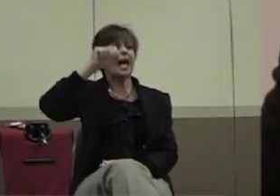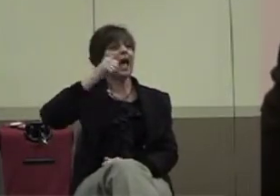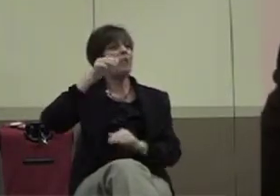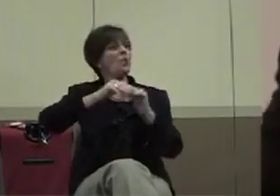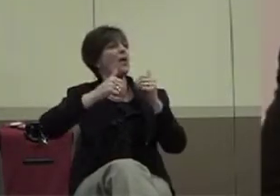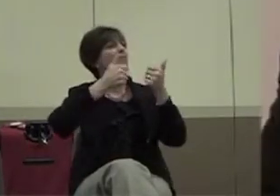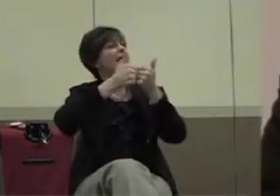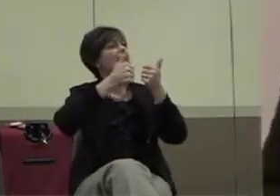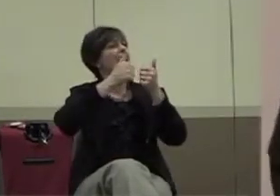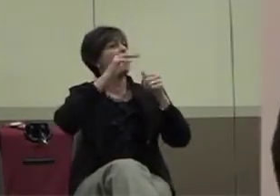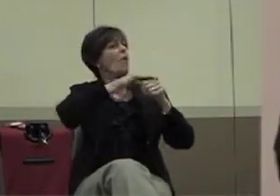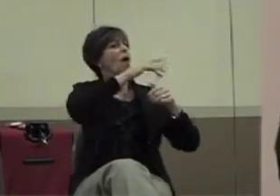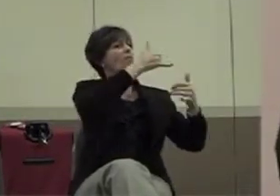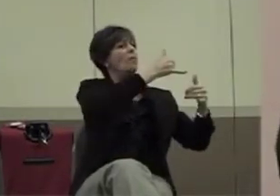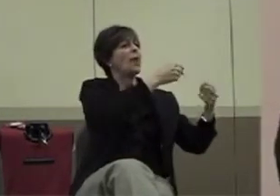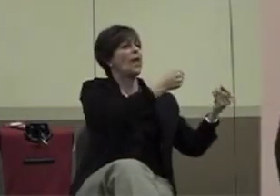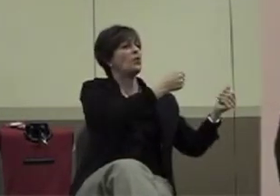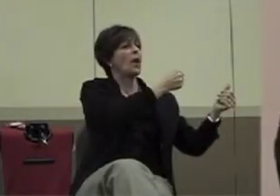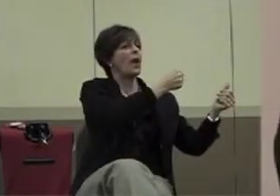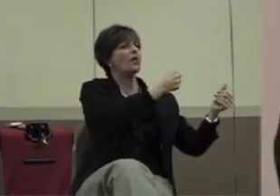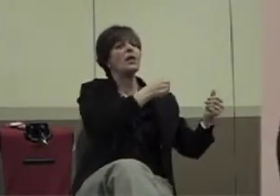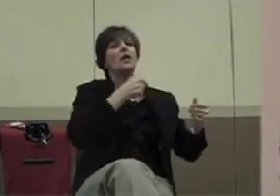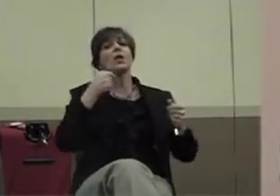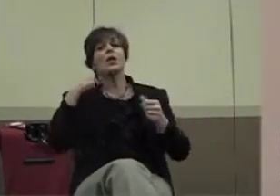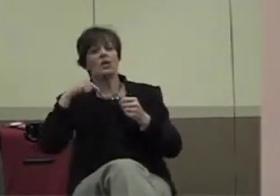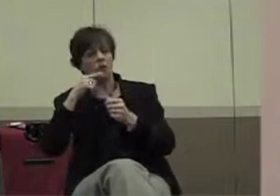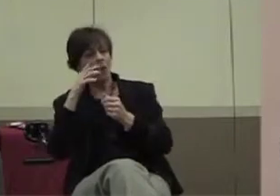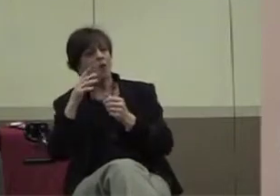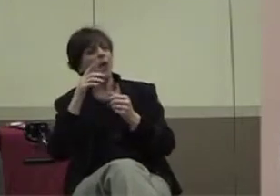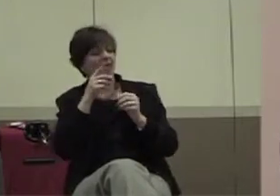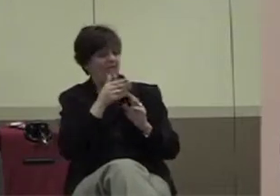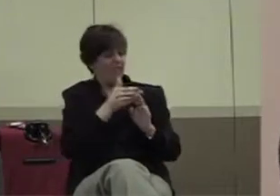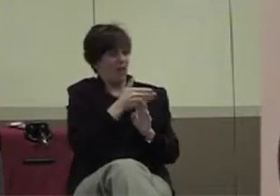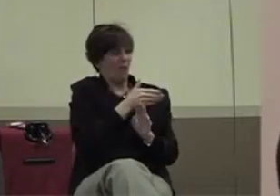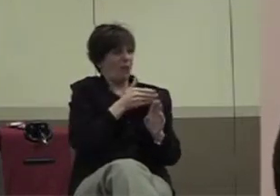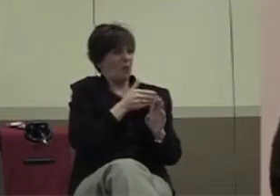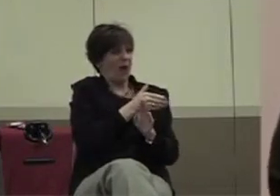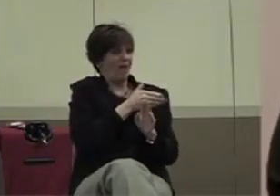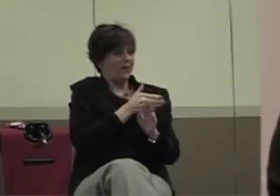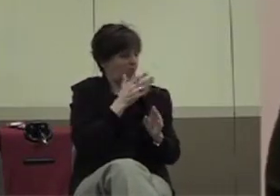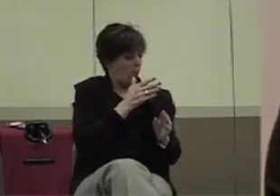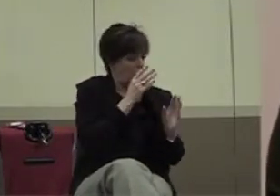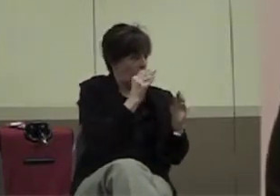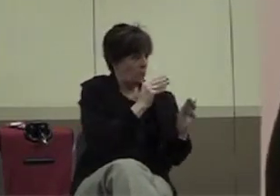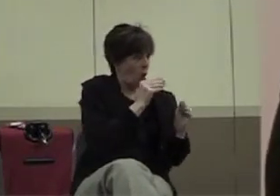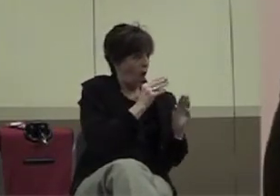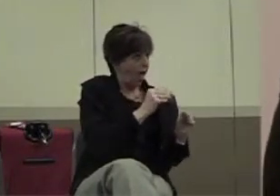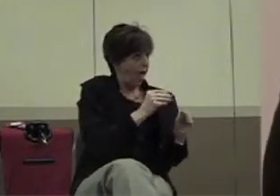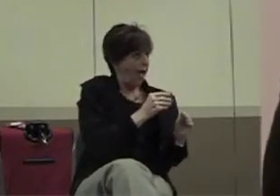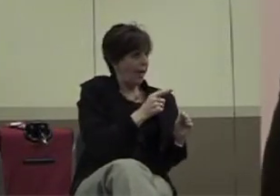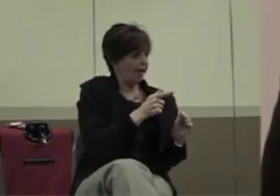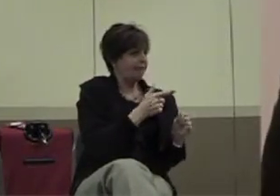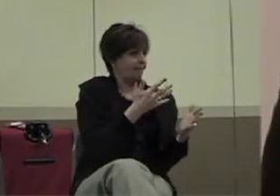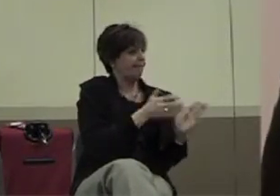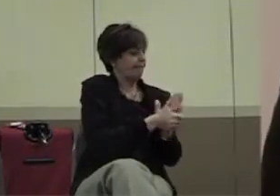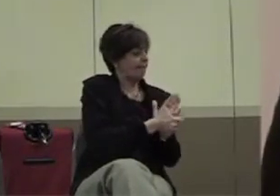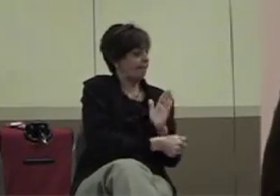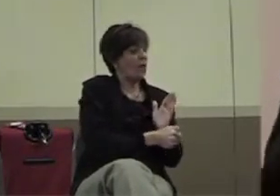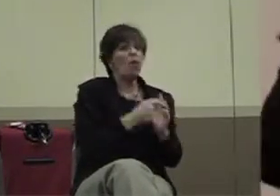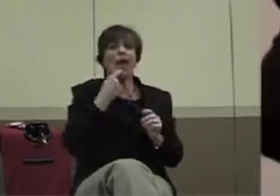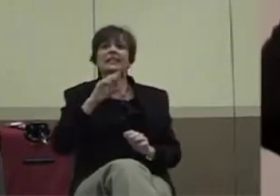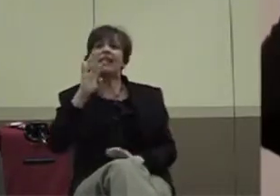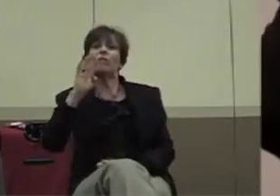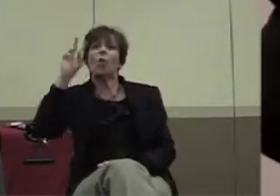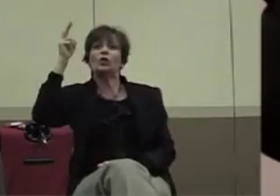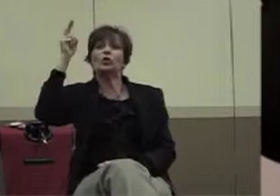have taught to mastery that morning in the privacy of the kid coming in early. When I say Foursquare, you're